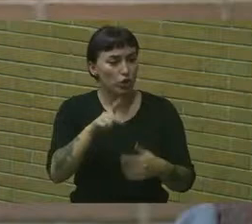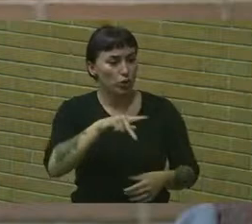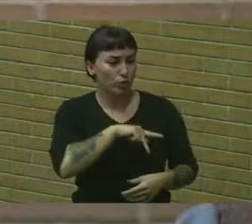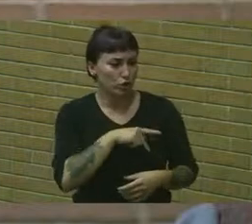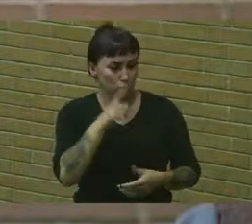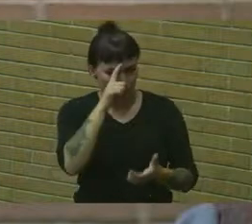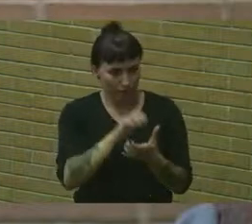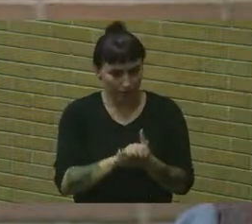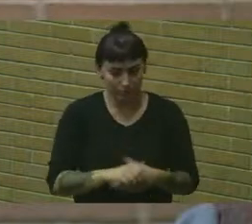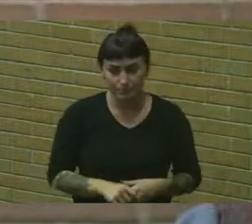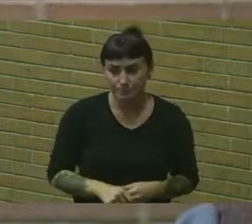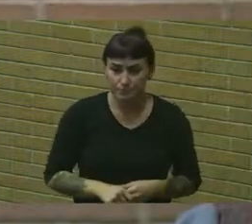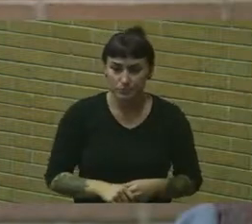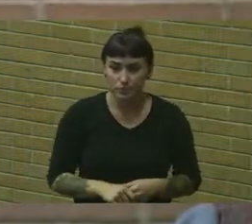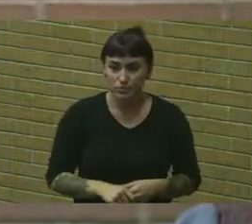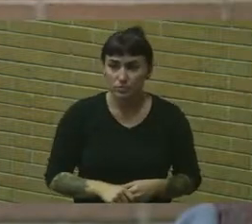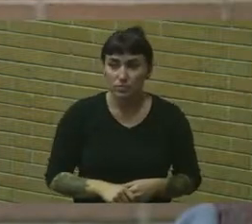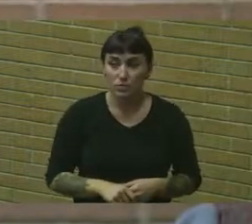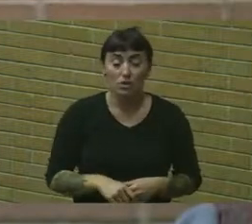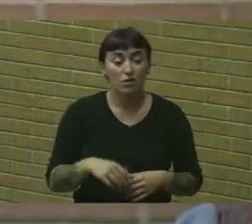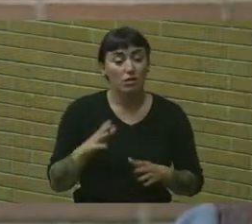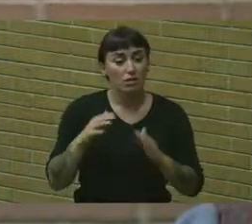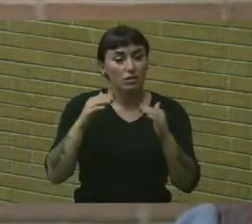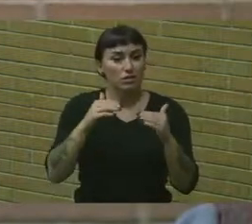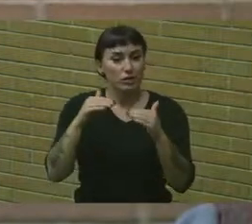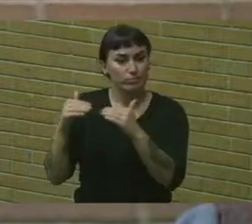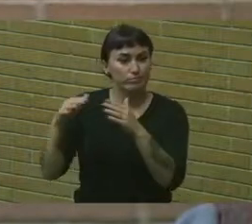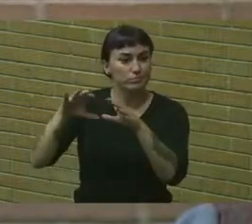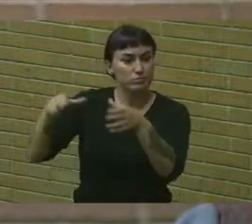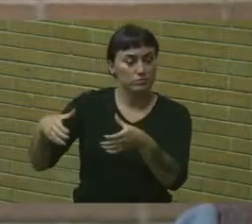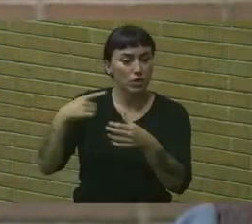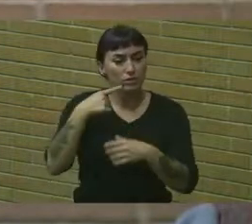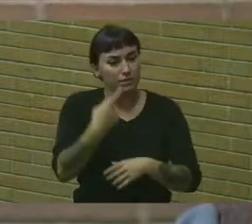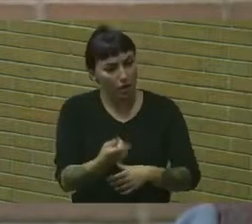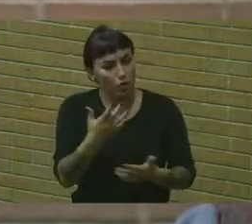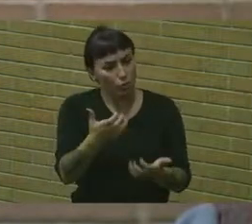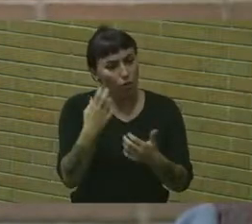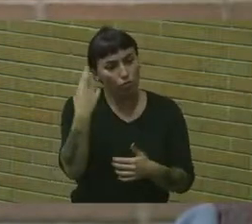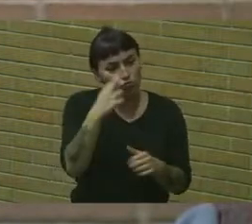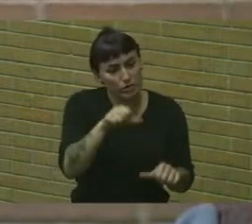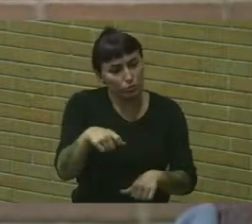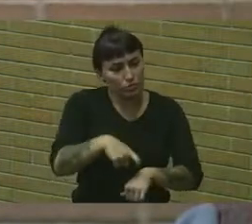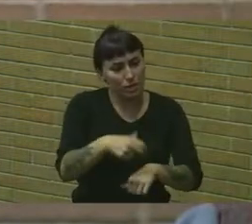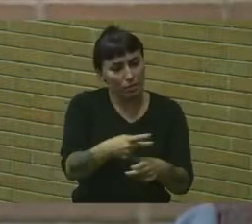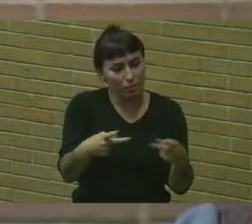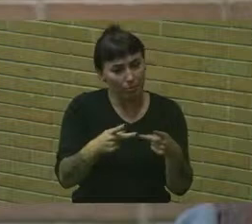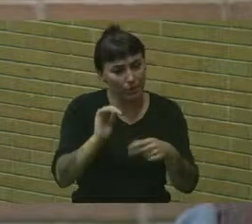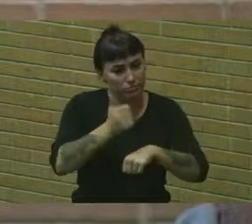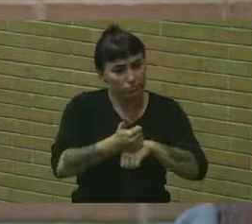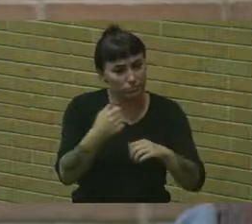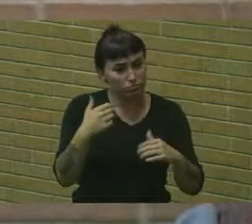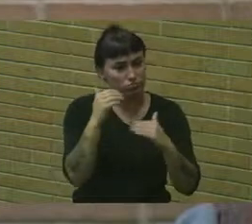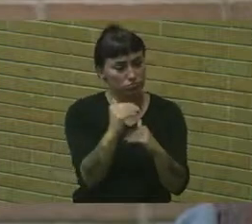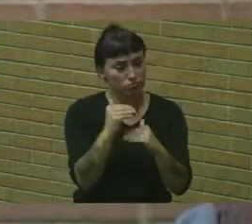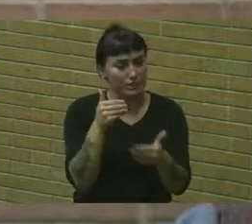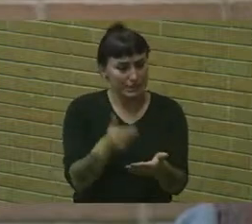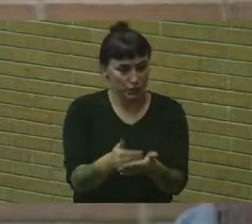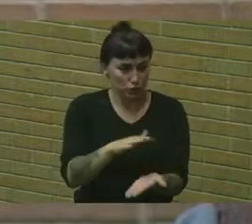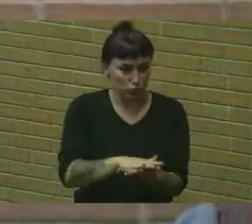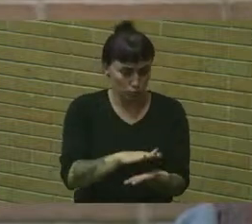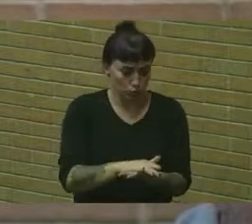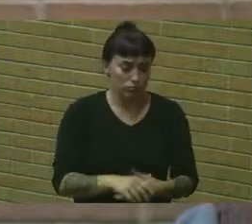beliefs. Your constituents are telling you that they would like a reasonable time and place restriction near the